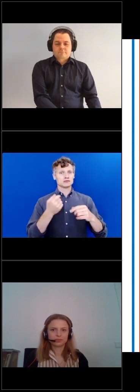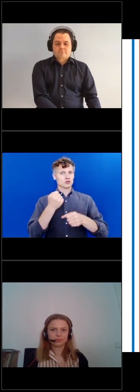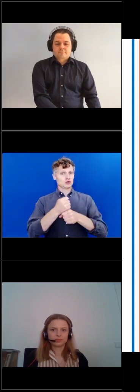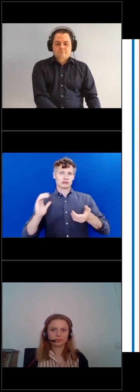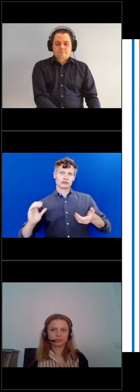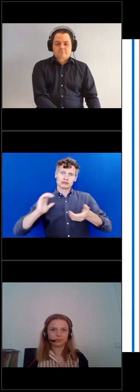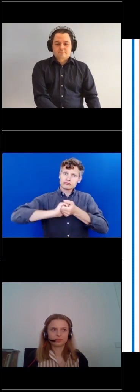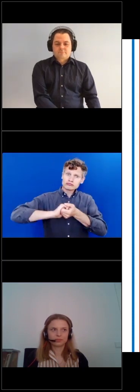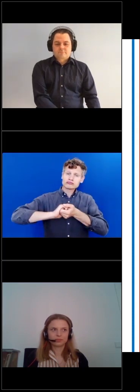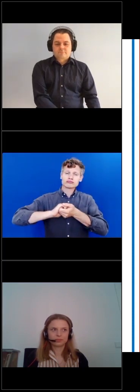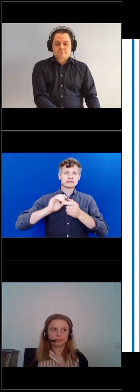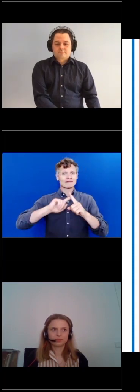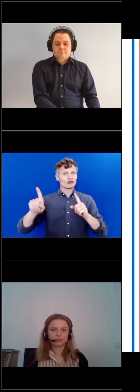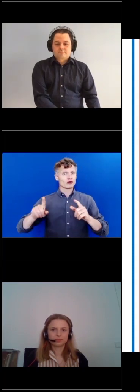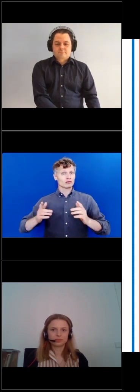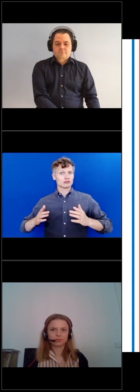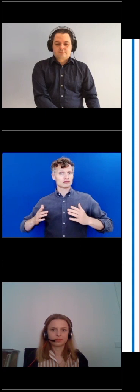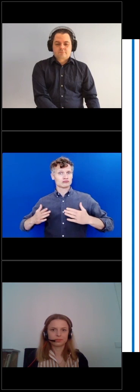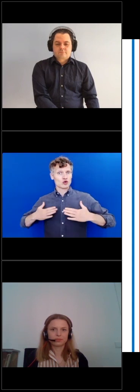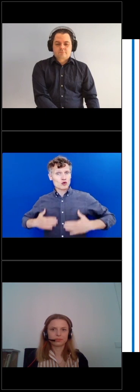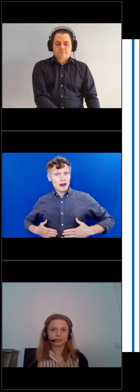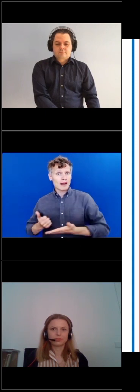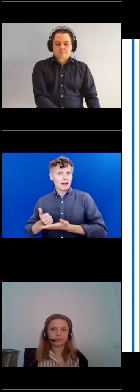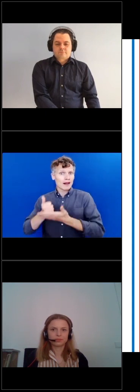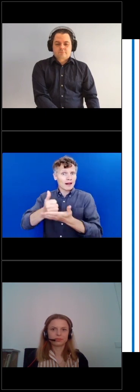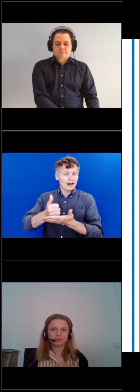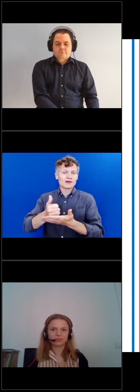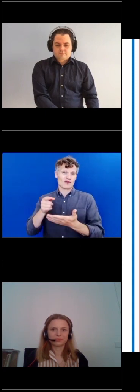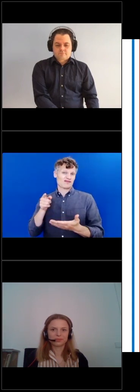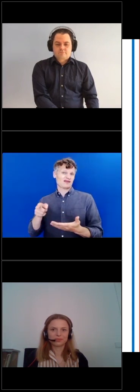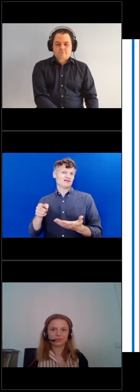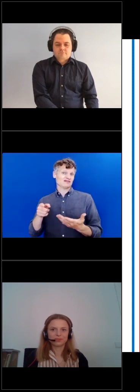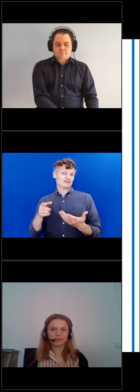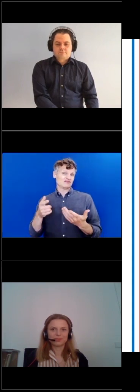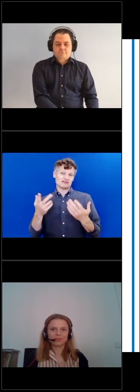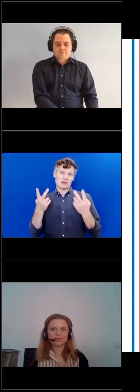really important, and then make this happen actually. Thank you.